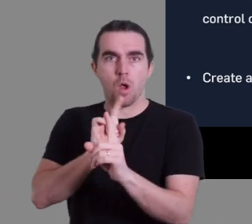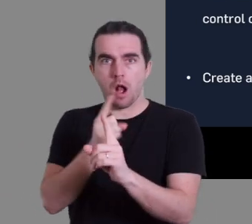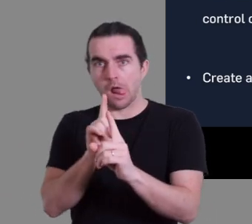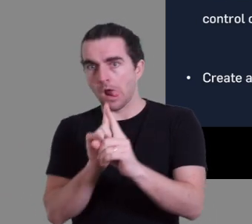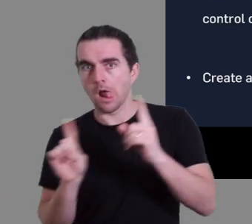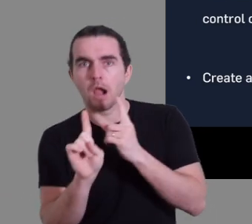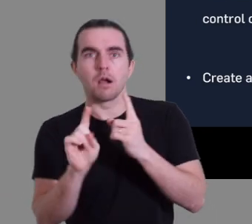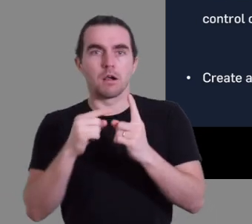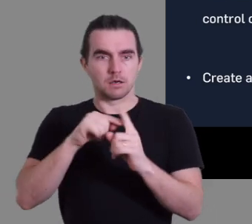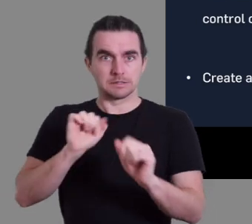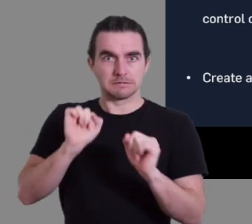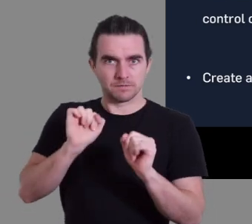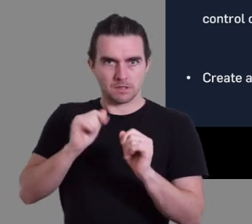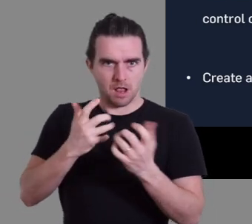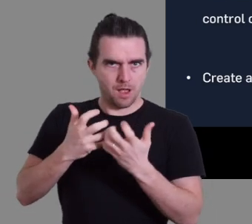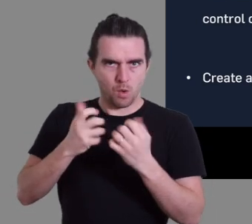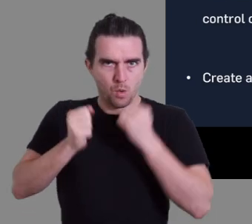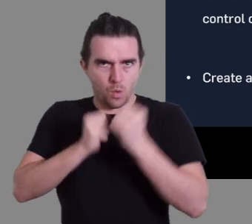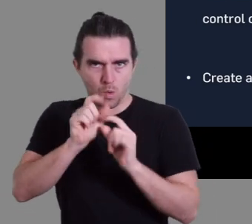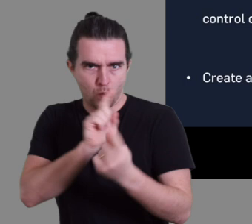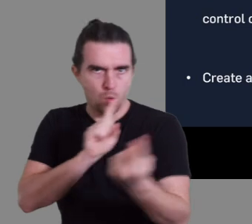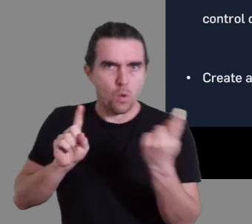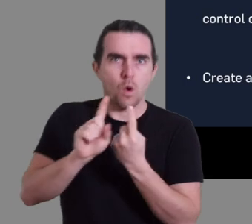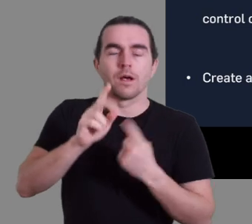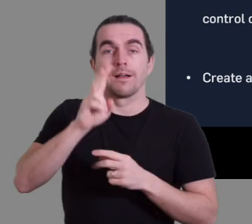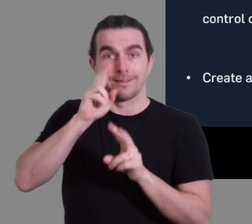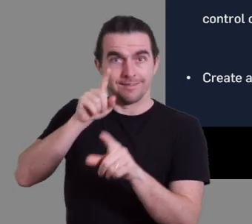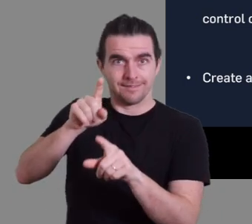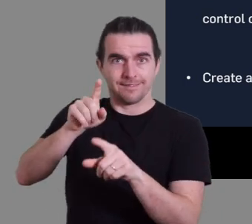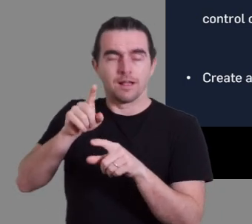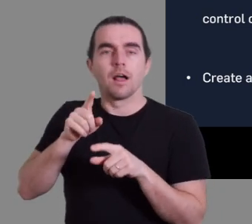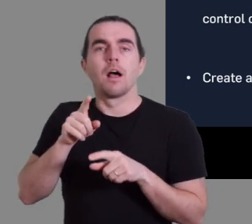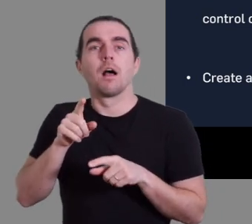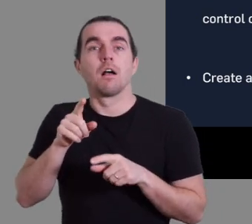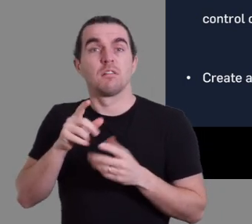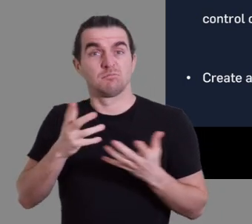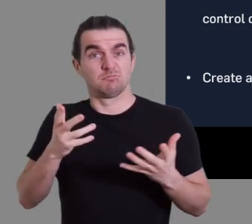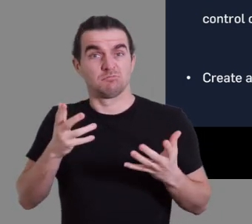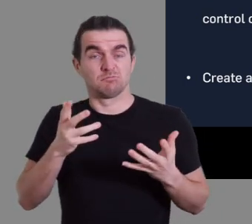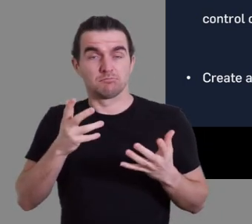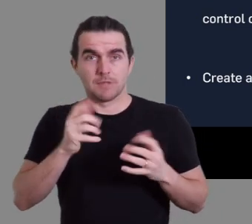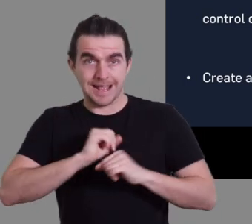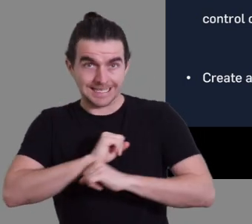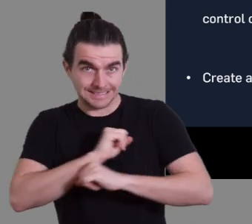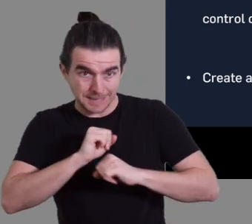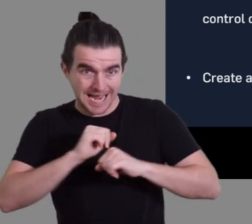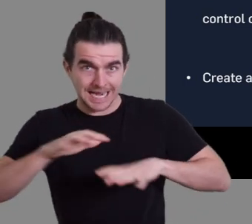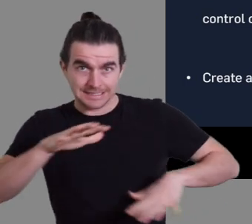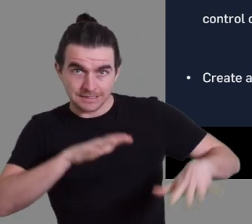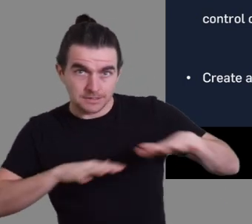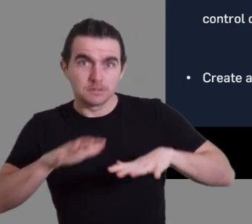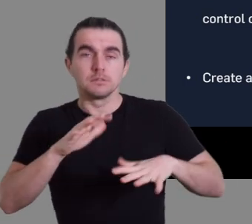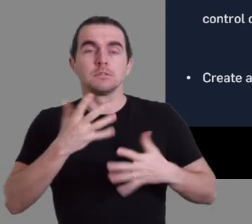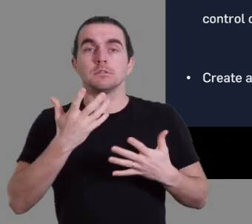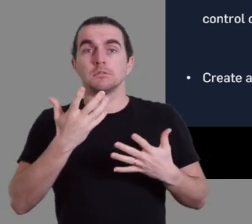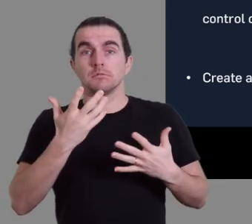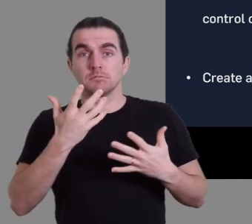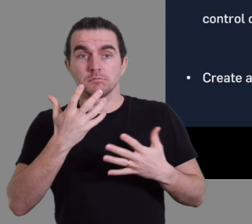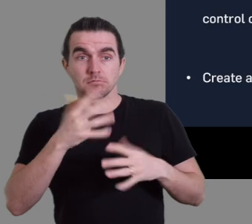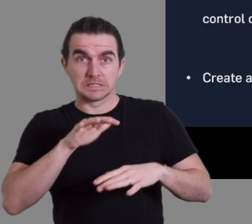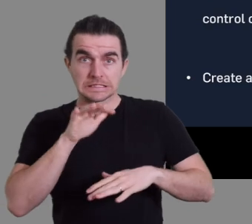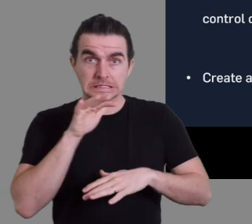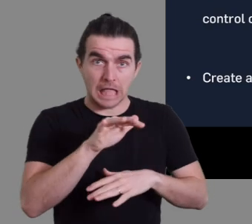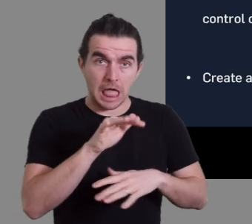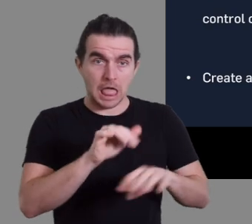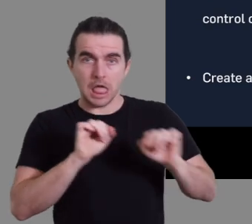which to run or which to defend. So that's the way that the Quadrant works in terms of looking at spaces and the relative spaces between the